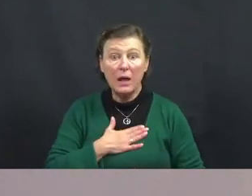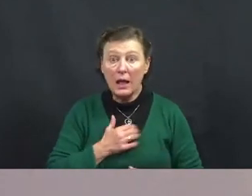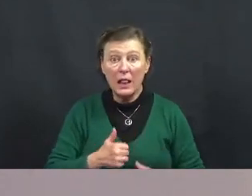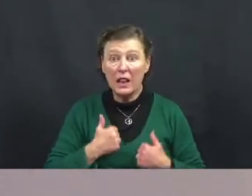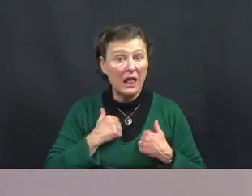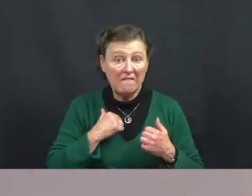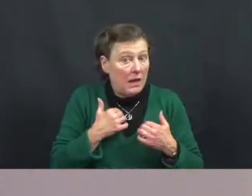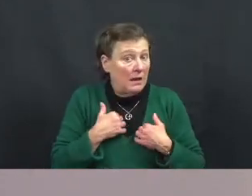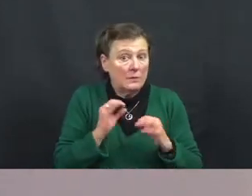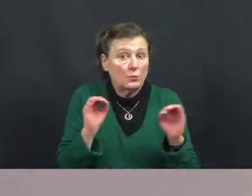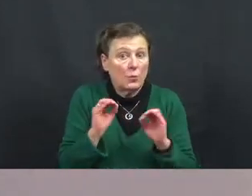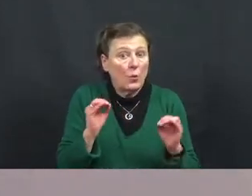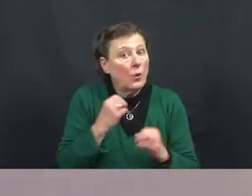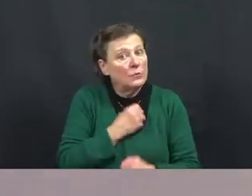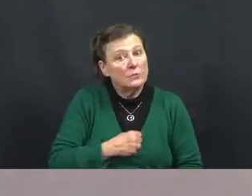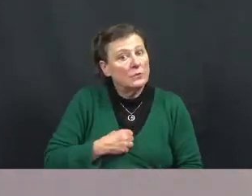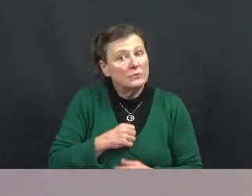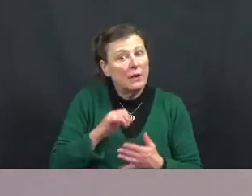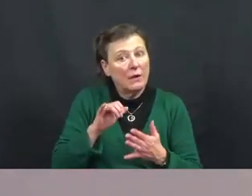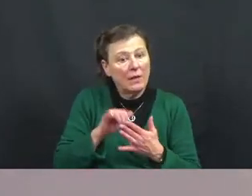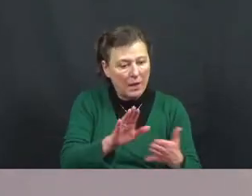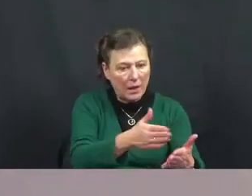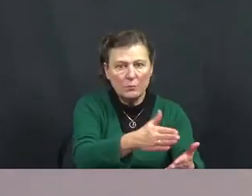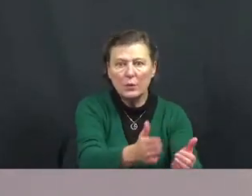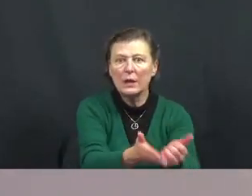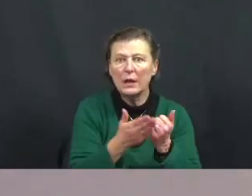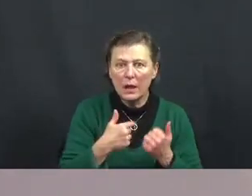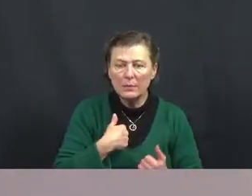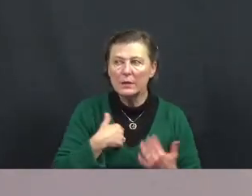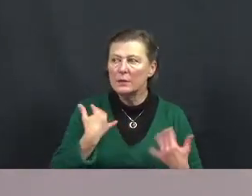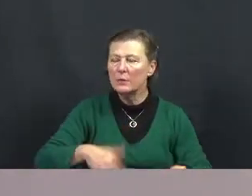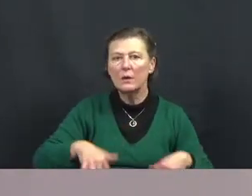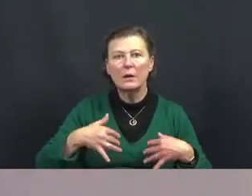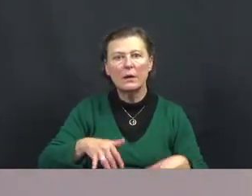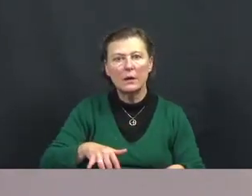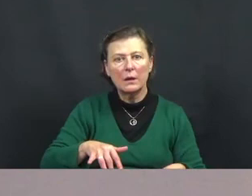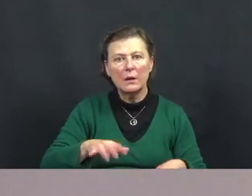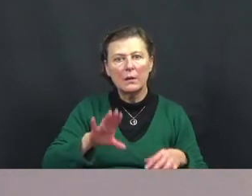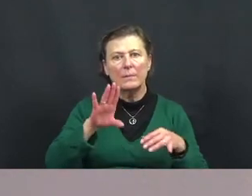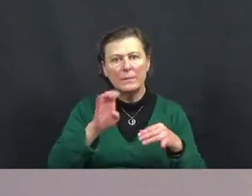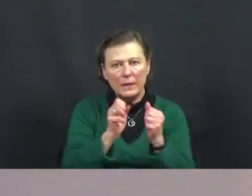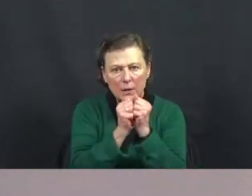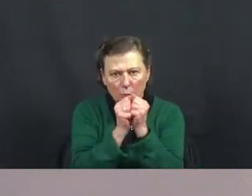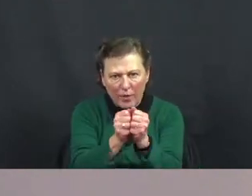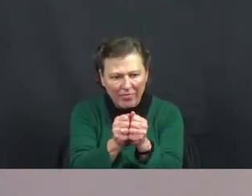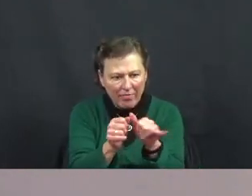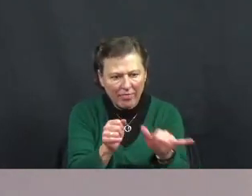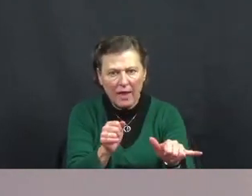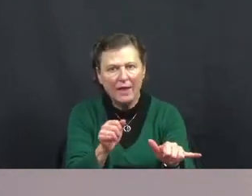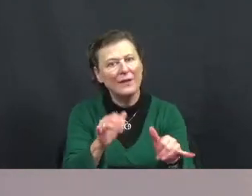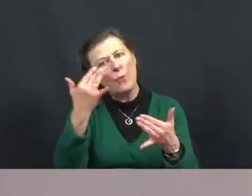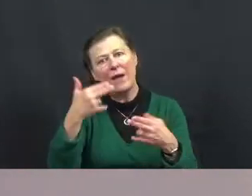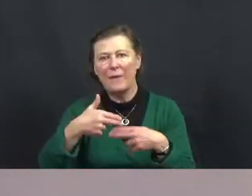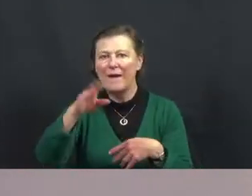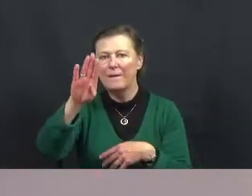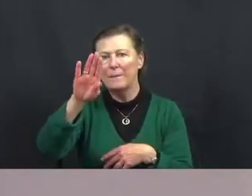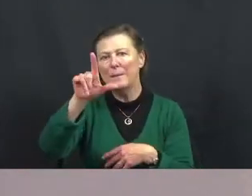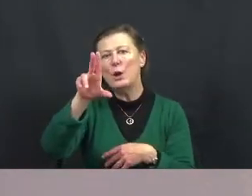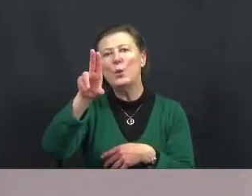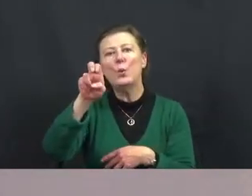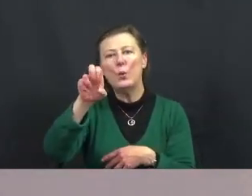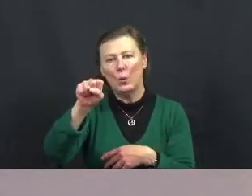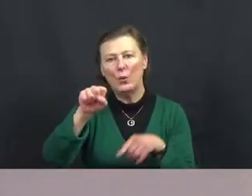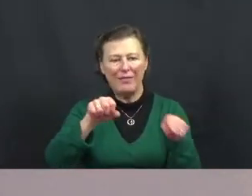sorrow. And this music helped me to be with it. That's why we have the blues. Call this the